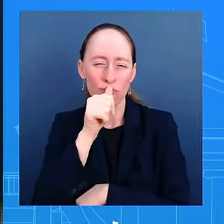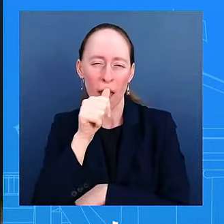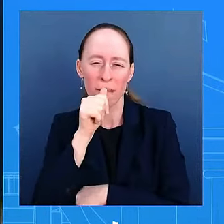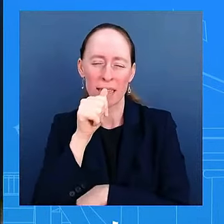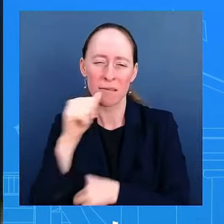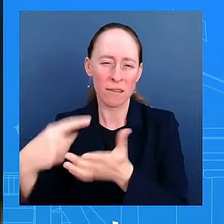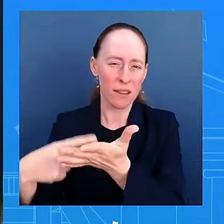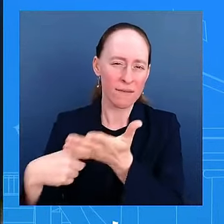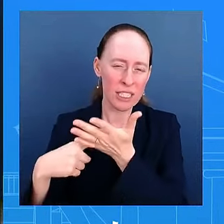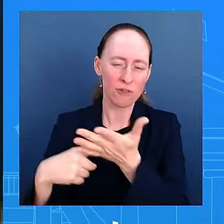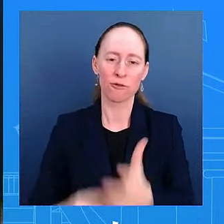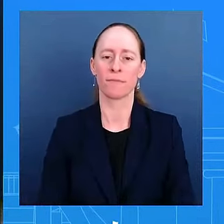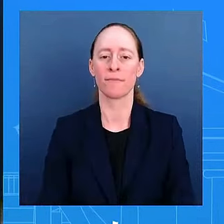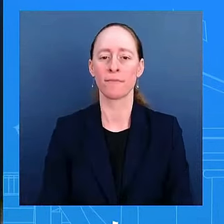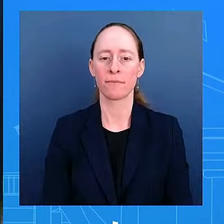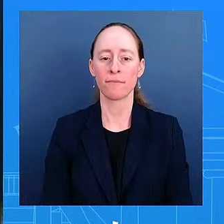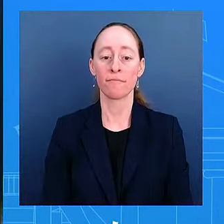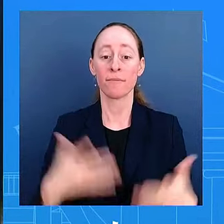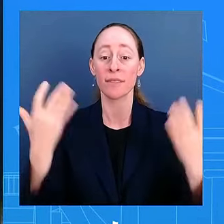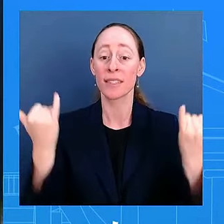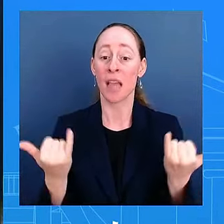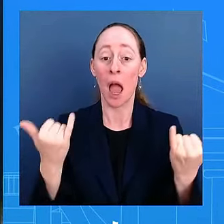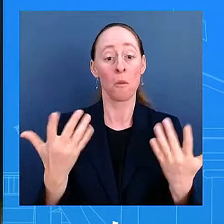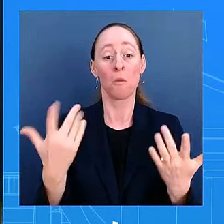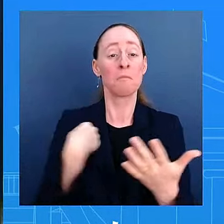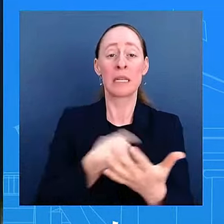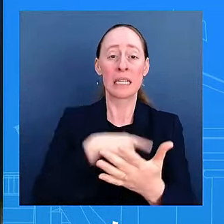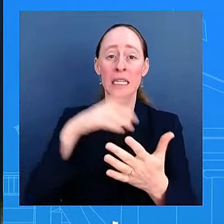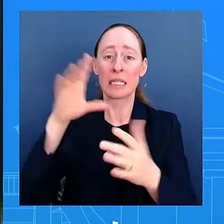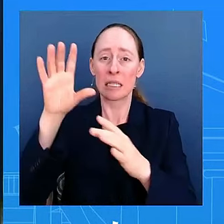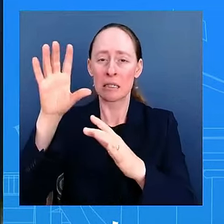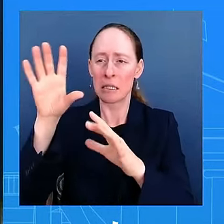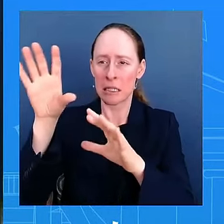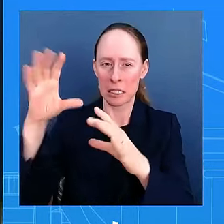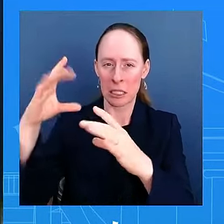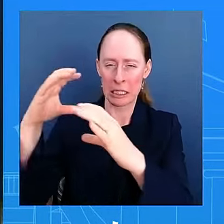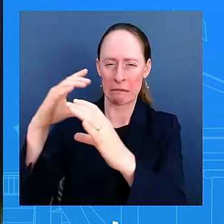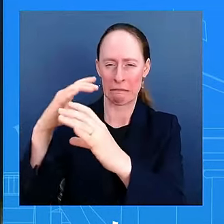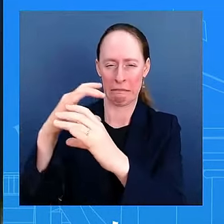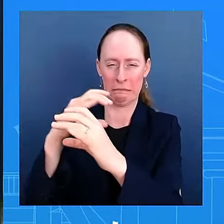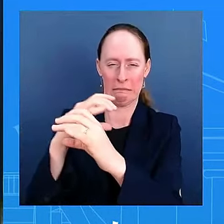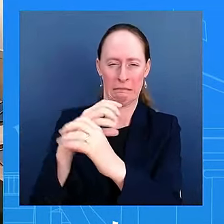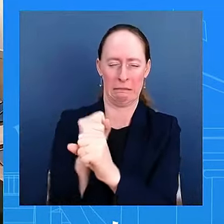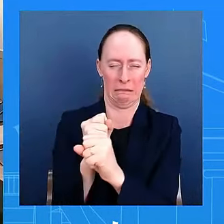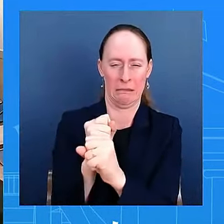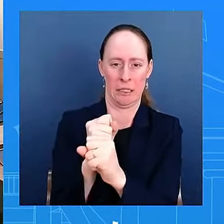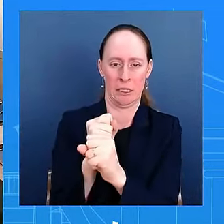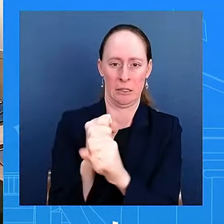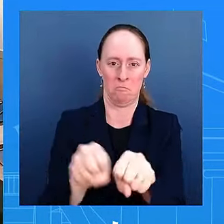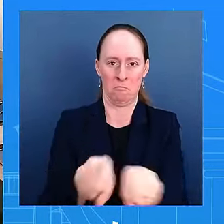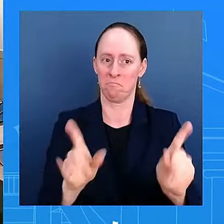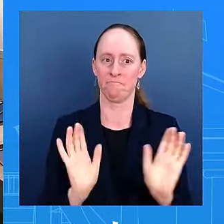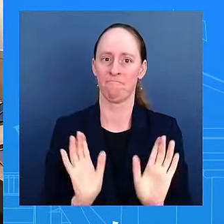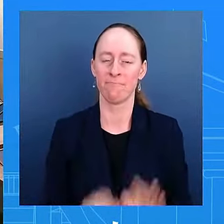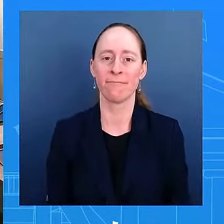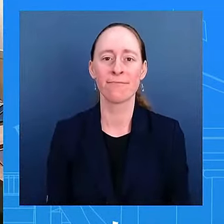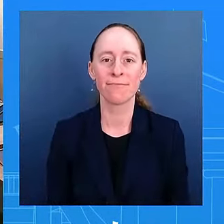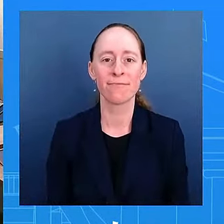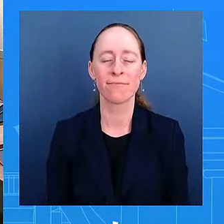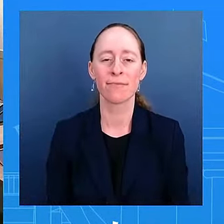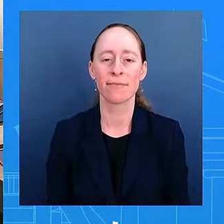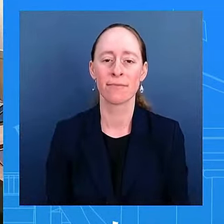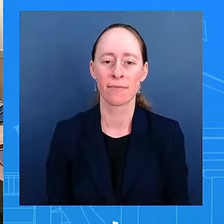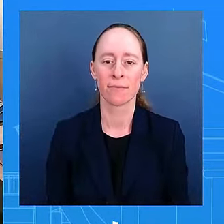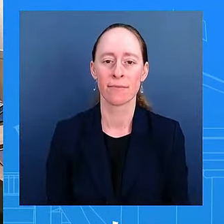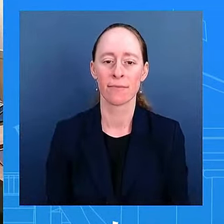to give you a little bit of a sense of color of what happened on that call. Can I ask if you do expect to hear from the Israelis